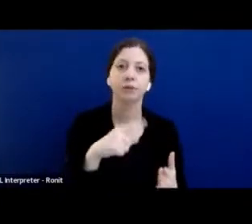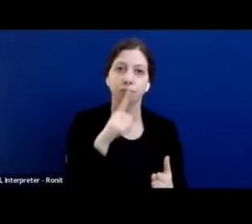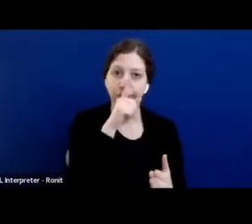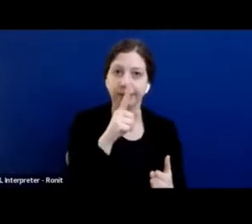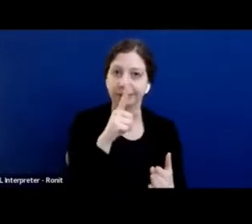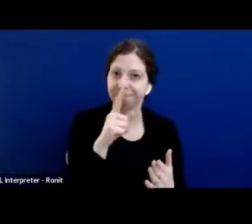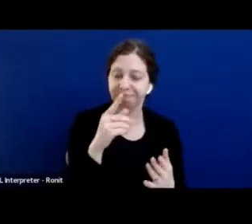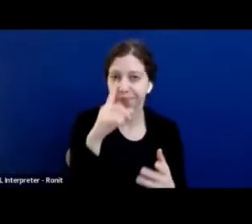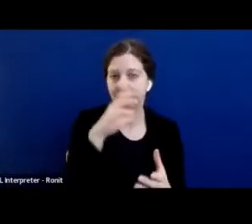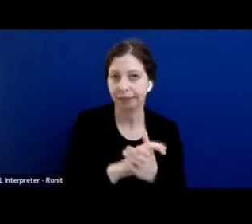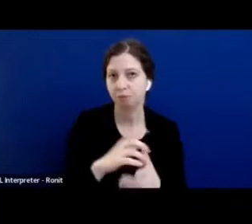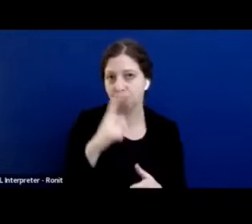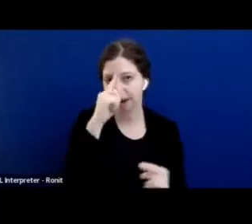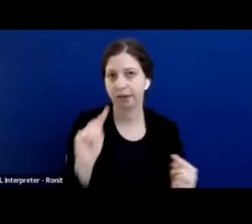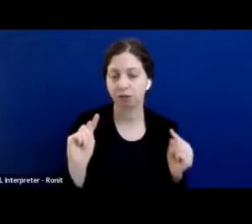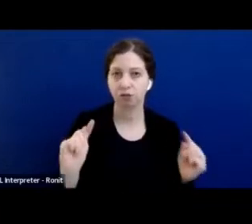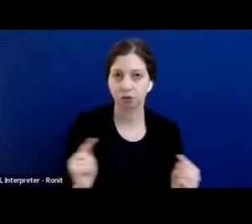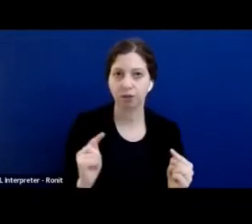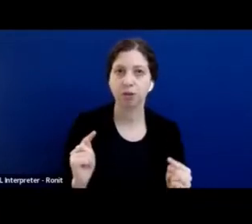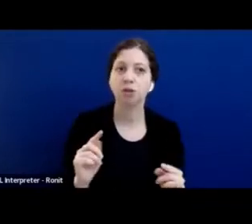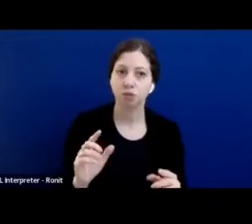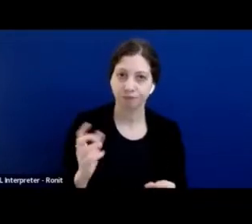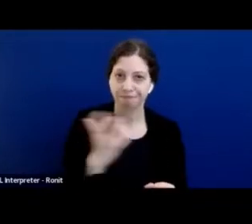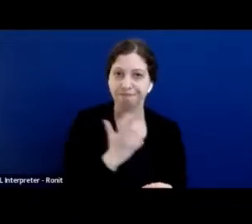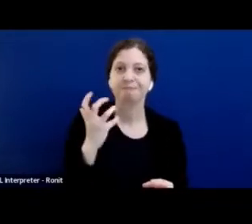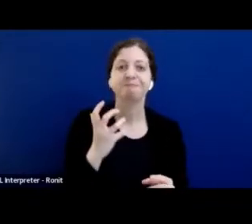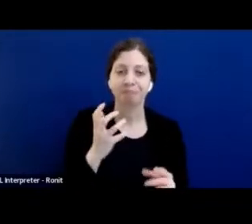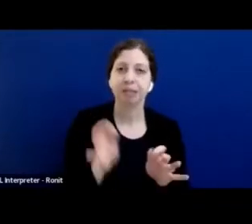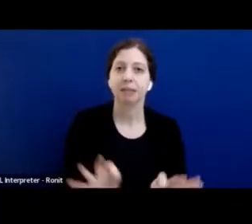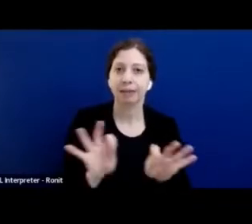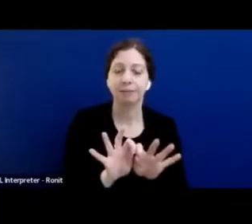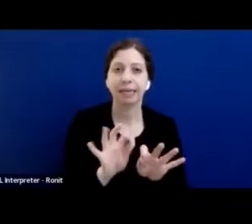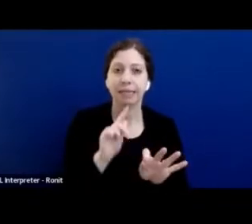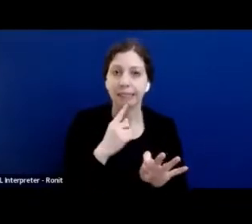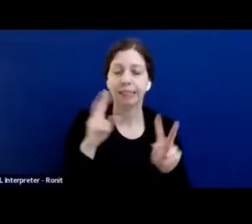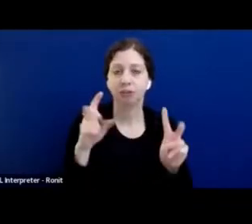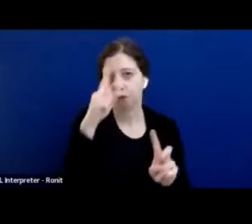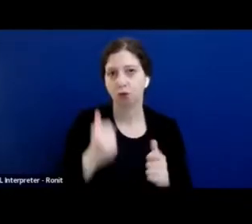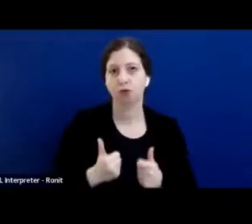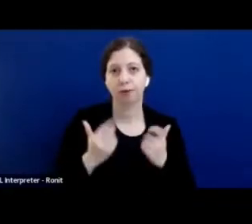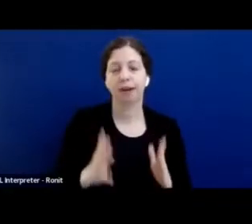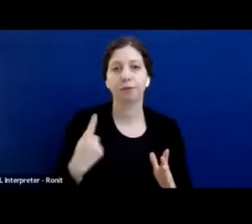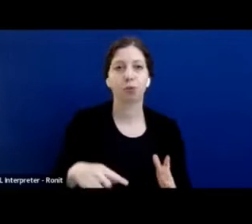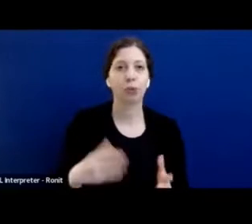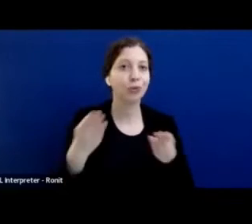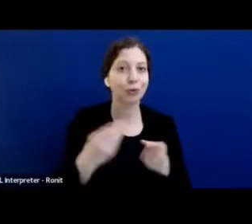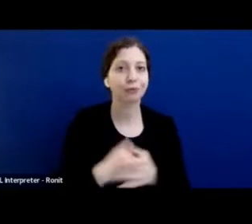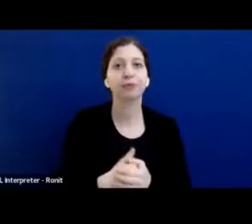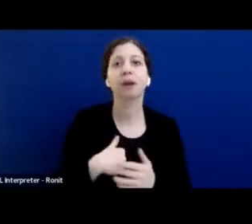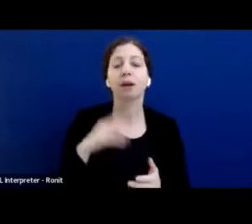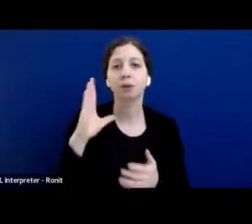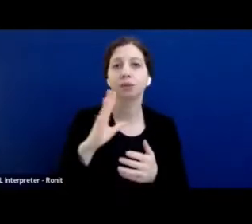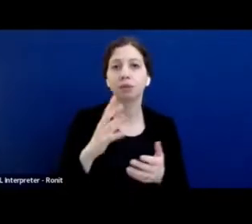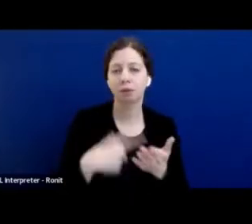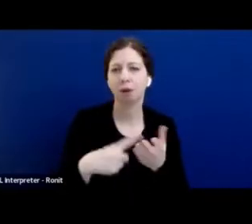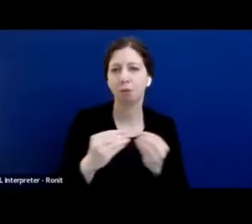believe that brain injury is a tremendously significant issue for the survivors that we serve. And I'll talk a little bit more